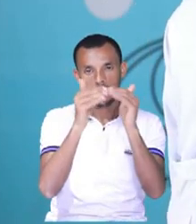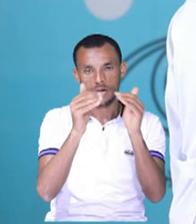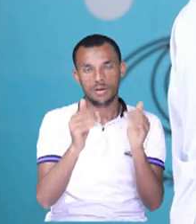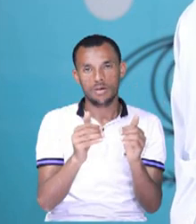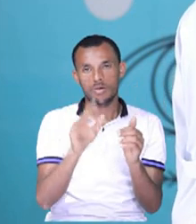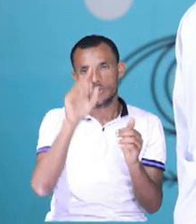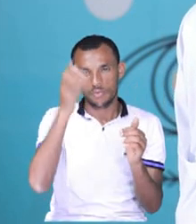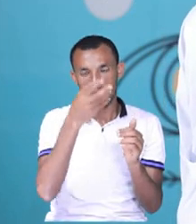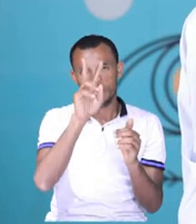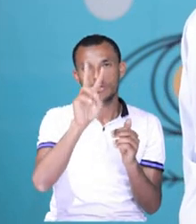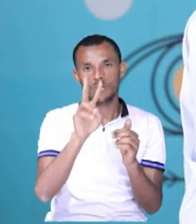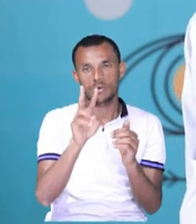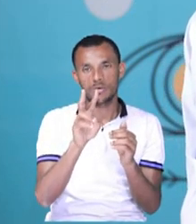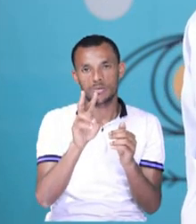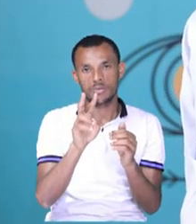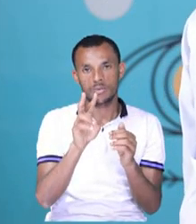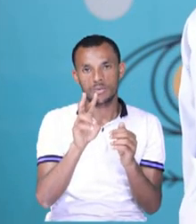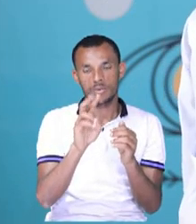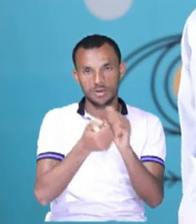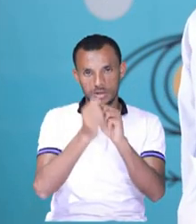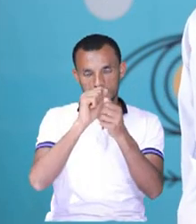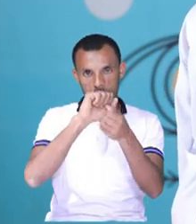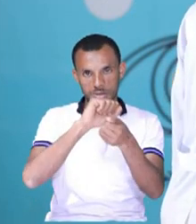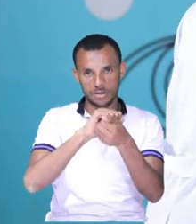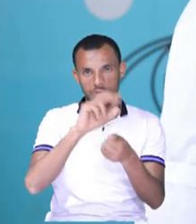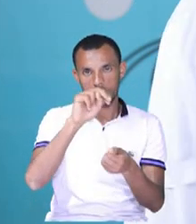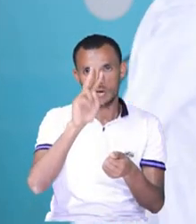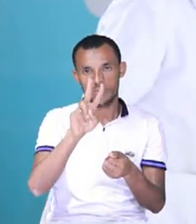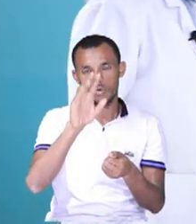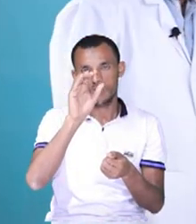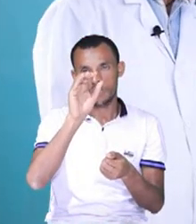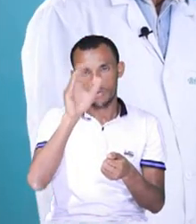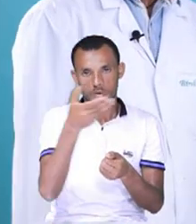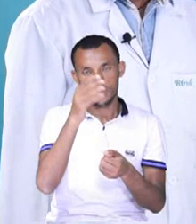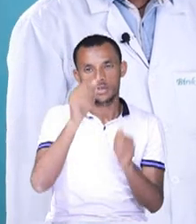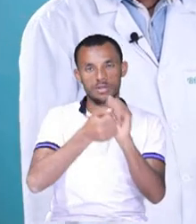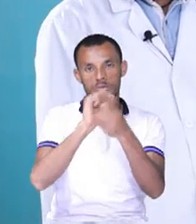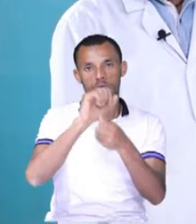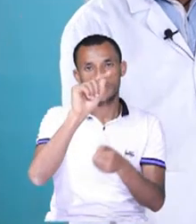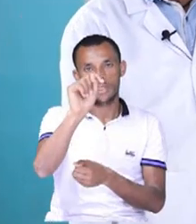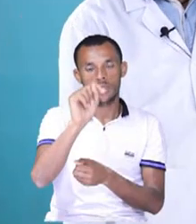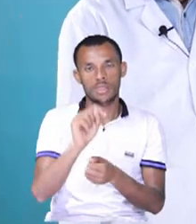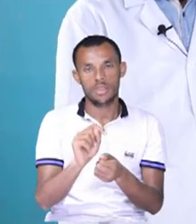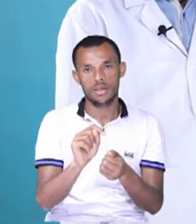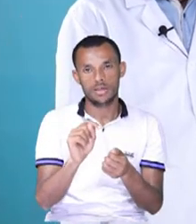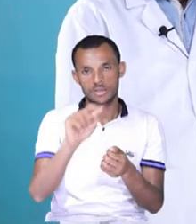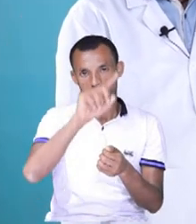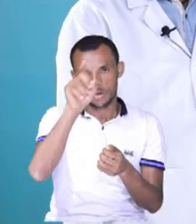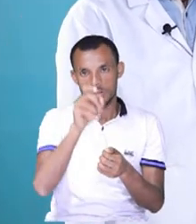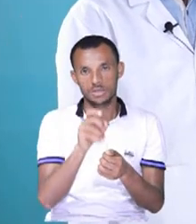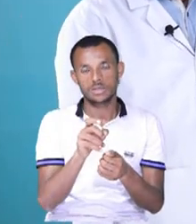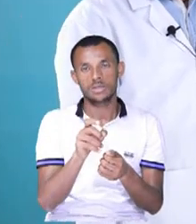to 1 over 2, changing concentration of N2 over change of T. The question